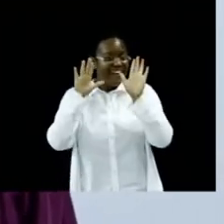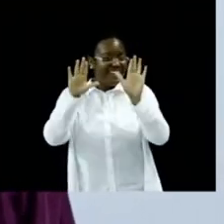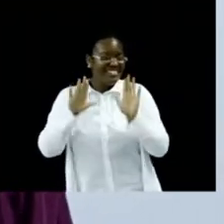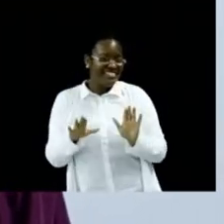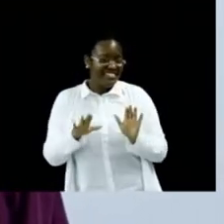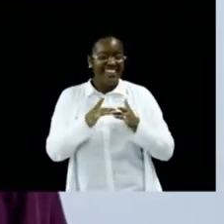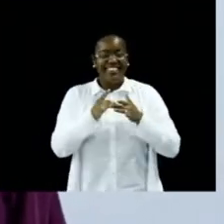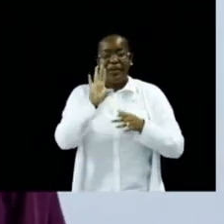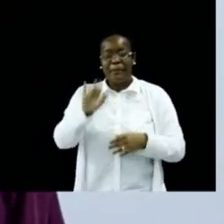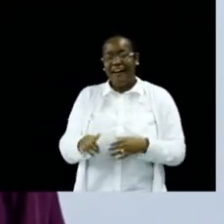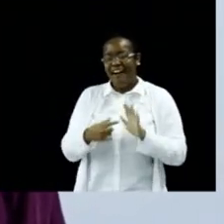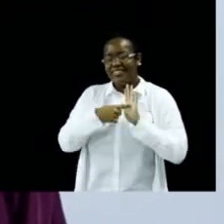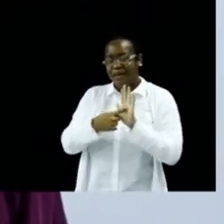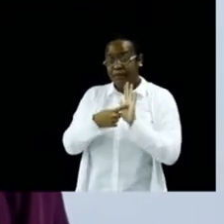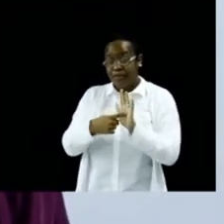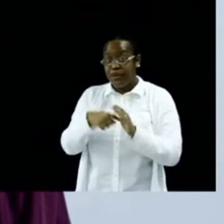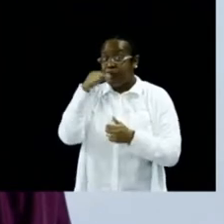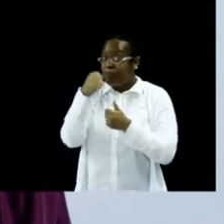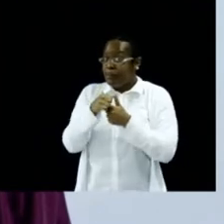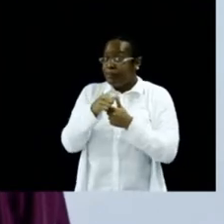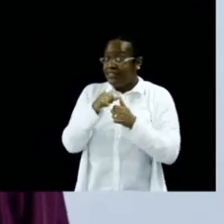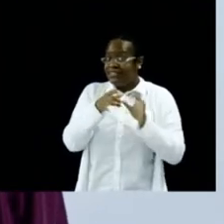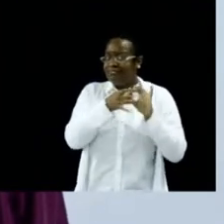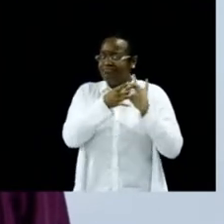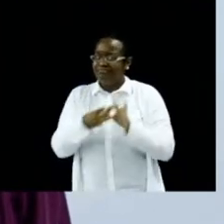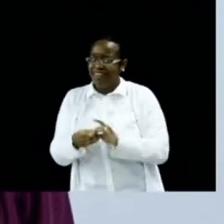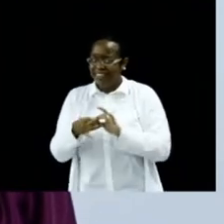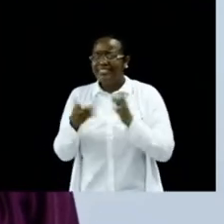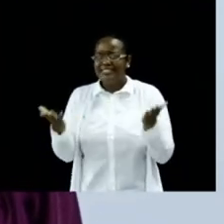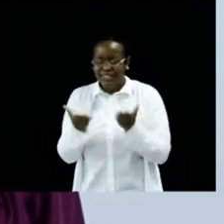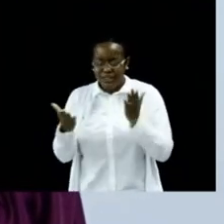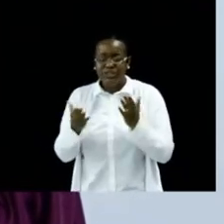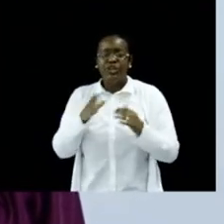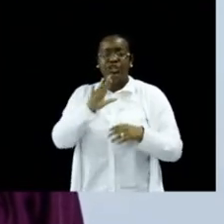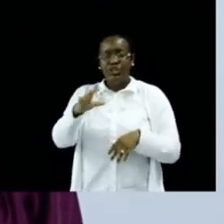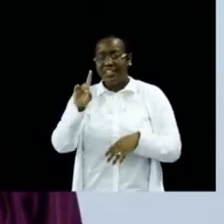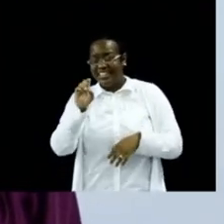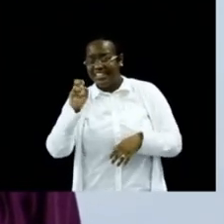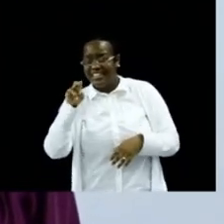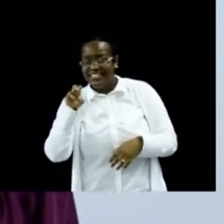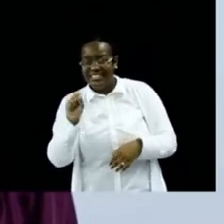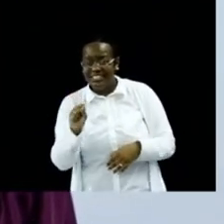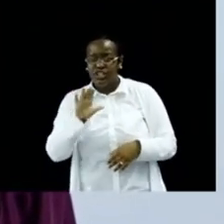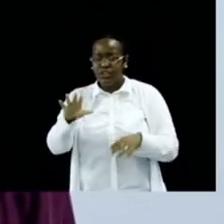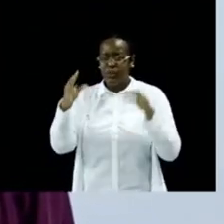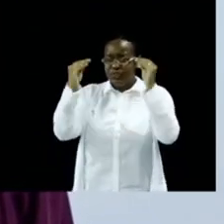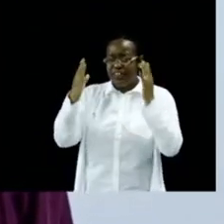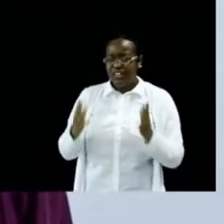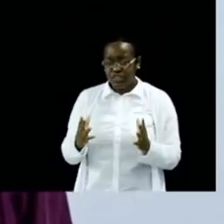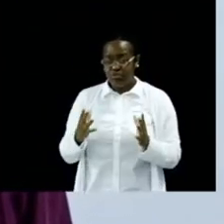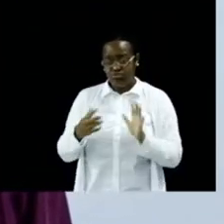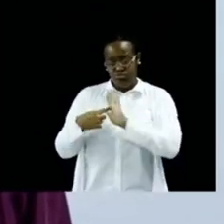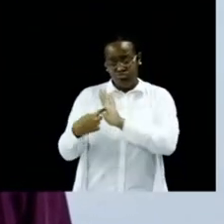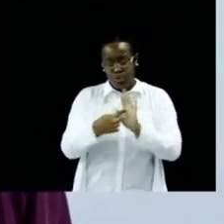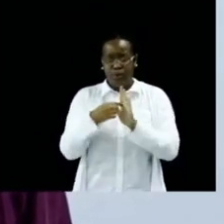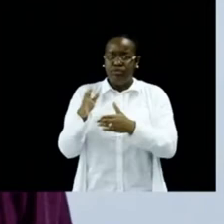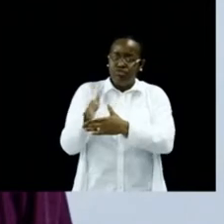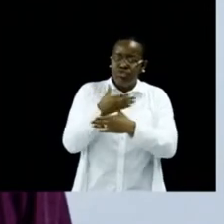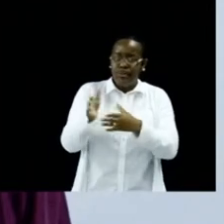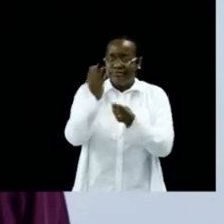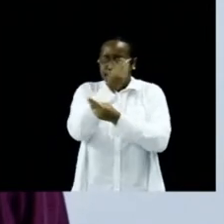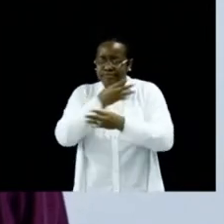example. Stay connected to your deans and professors by sharing what you learn in this chapter and